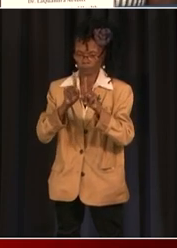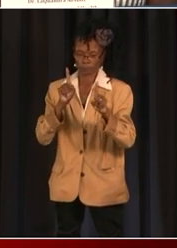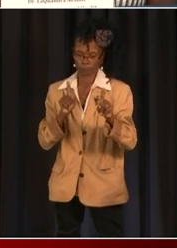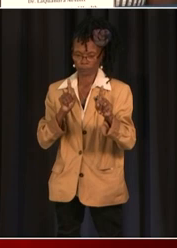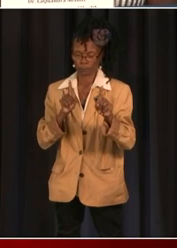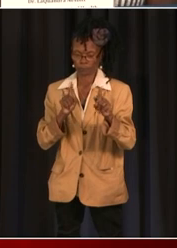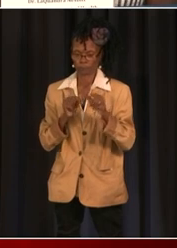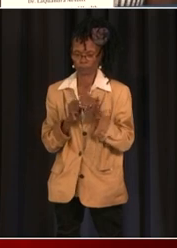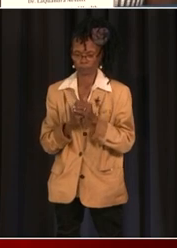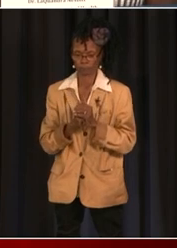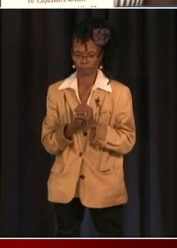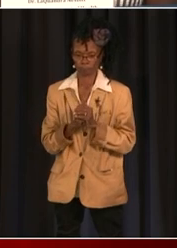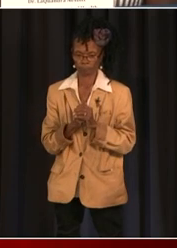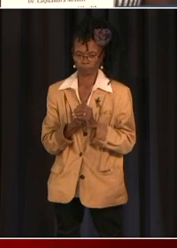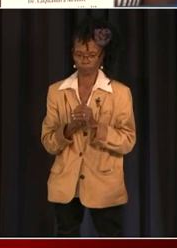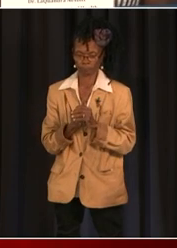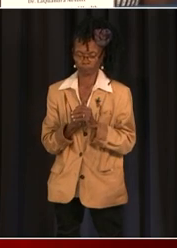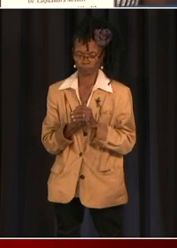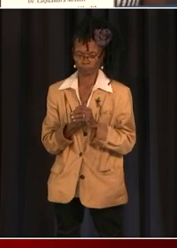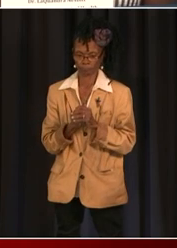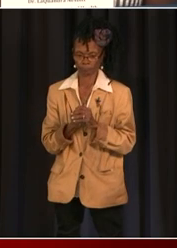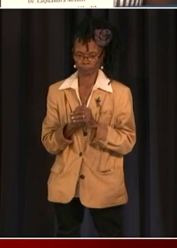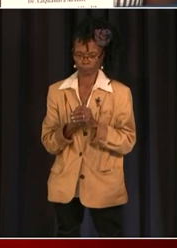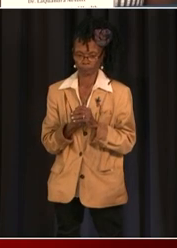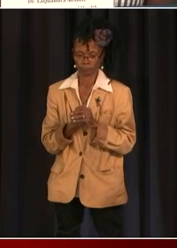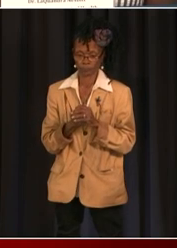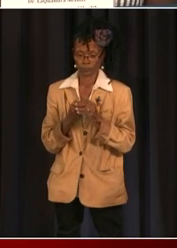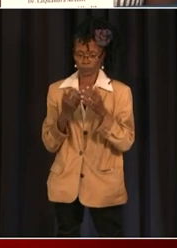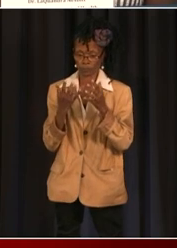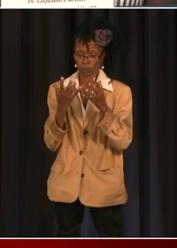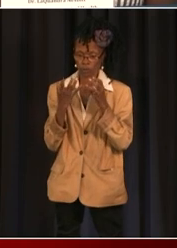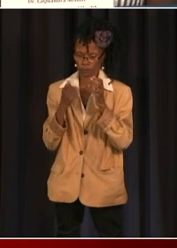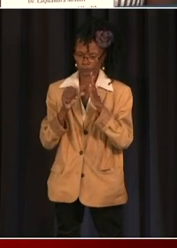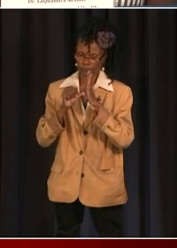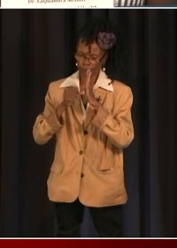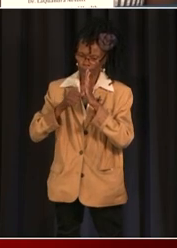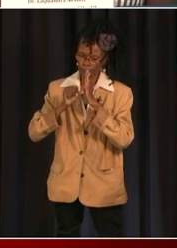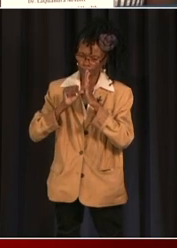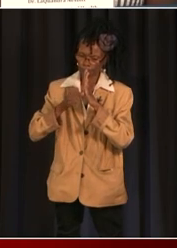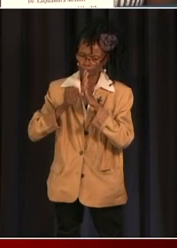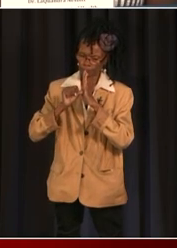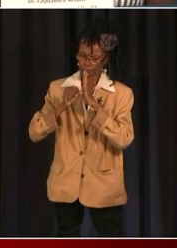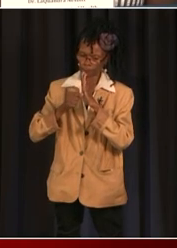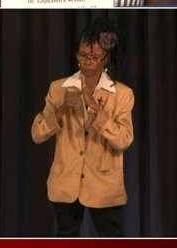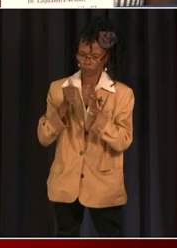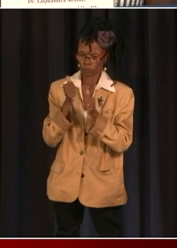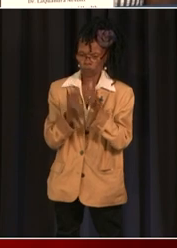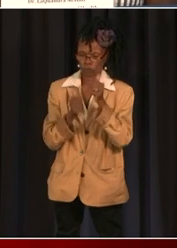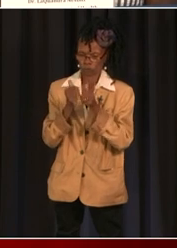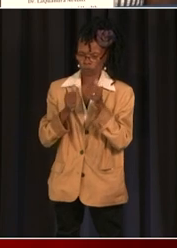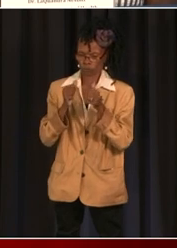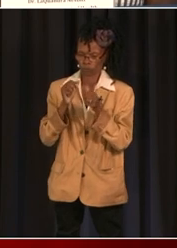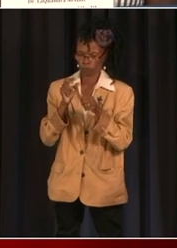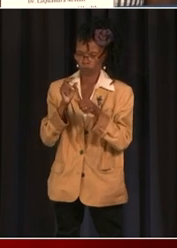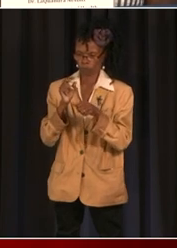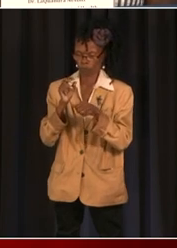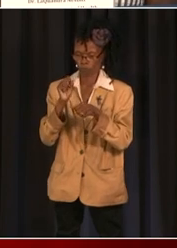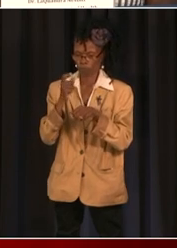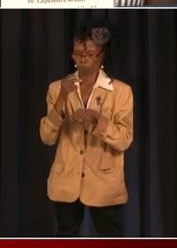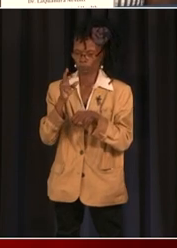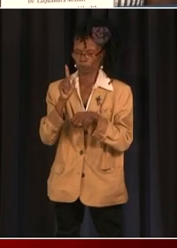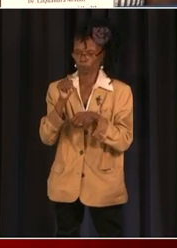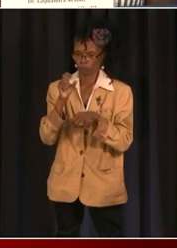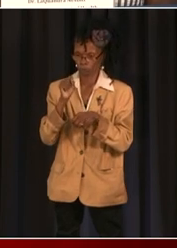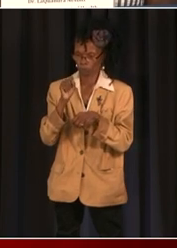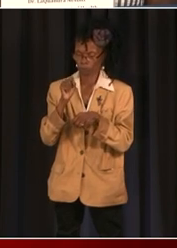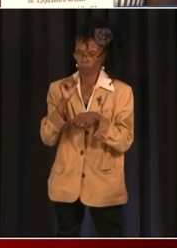all possible. We are clear here to highlight which sports have the higher risk, which sports have the lower risk,